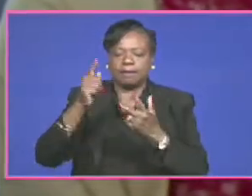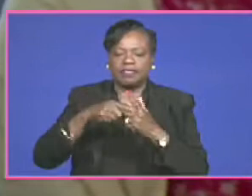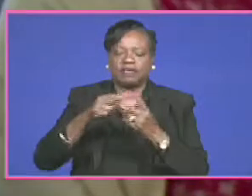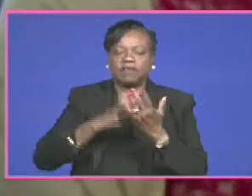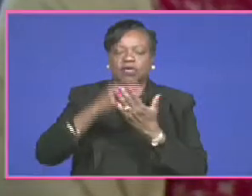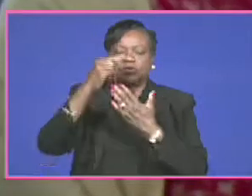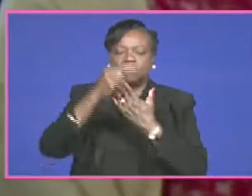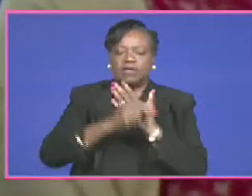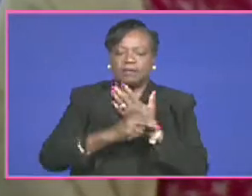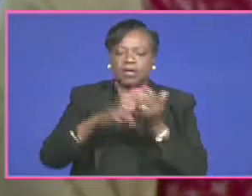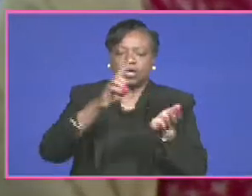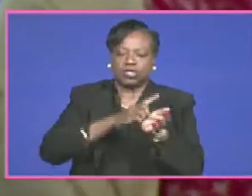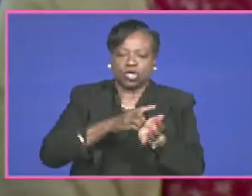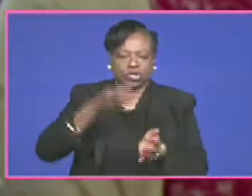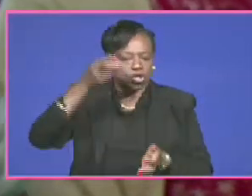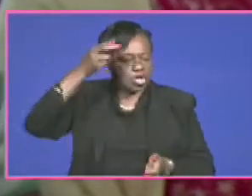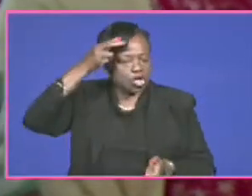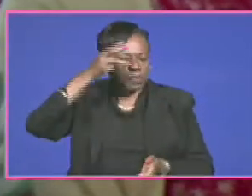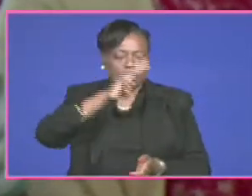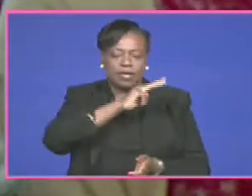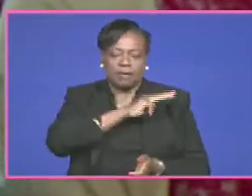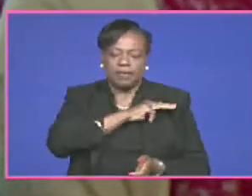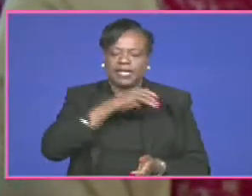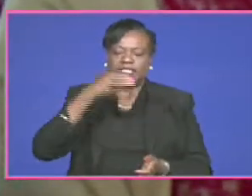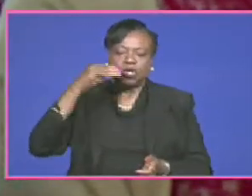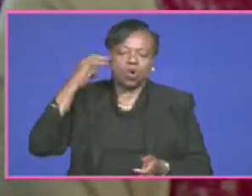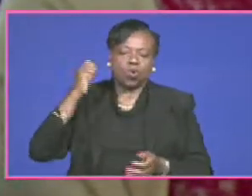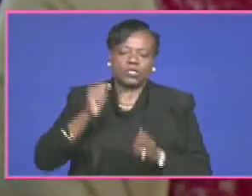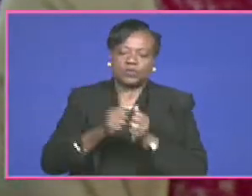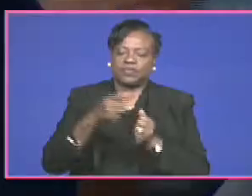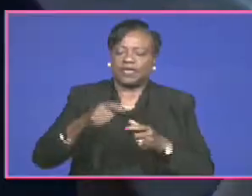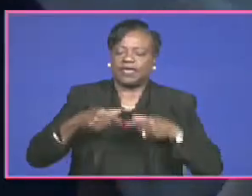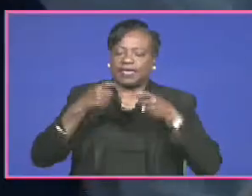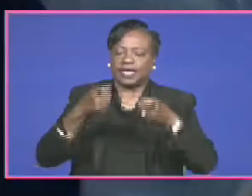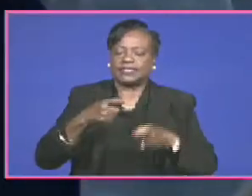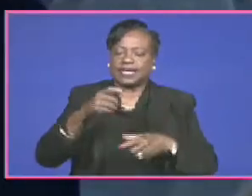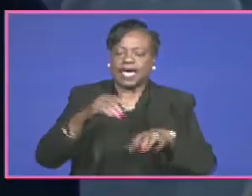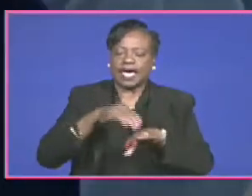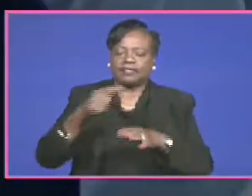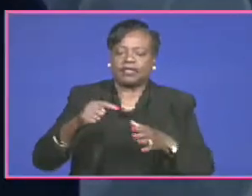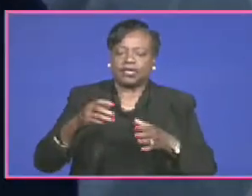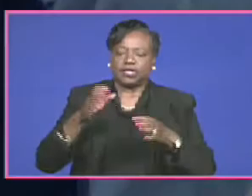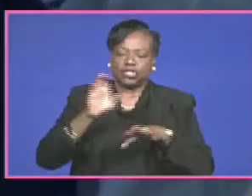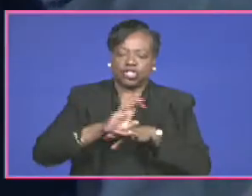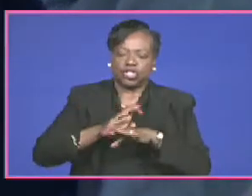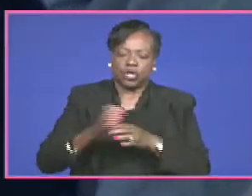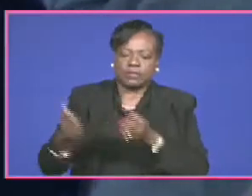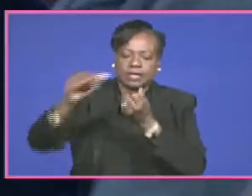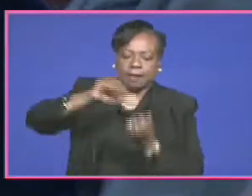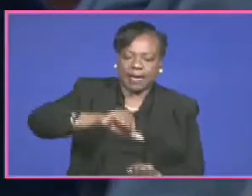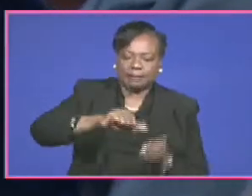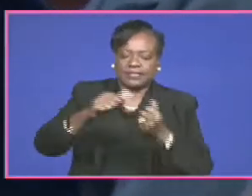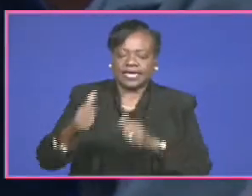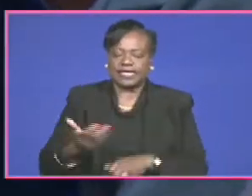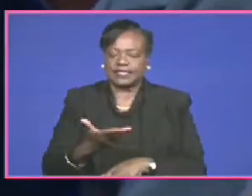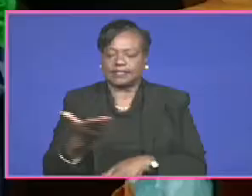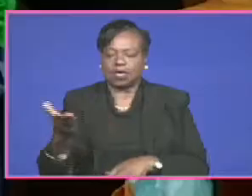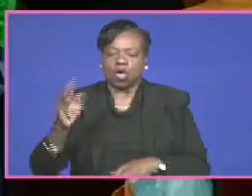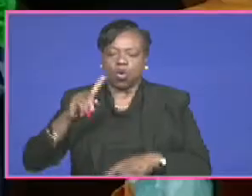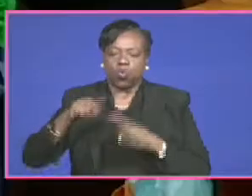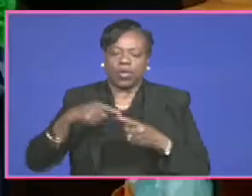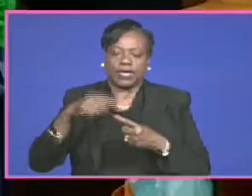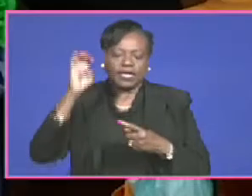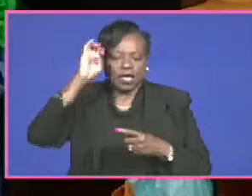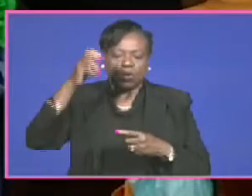Hubert Minnis was among the special guests attending Sunday's service. The Prime Minister was baptized at Our Lady's when he was just an